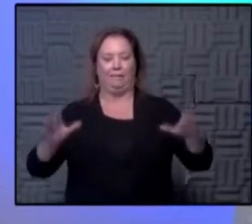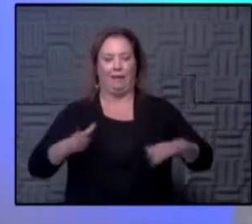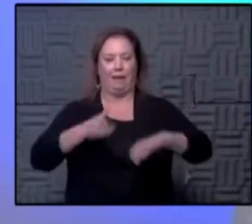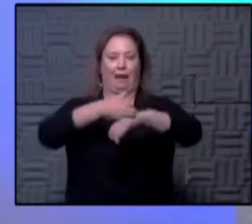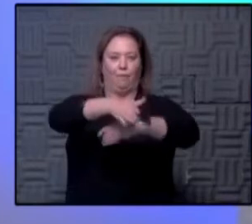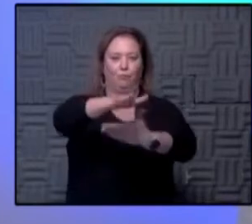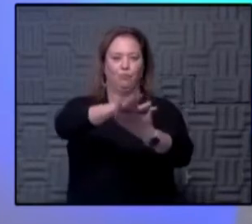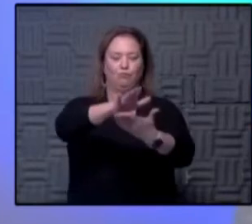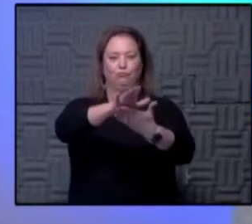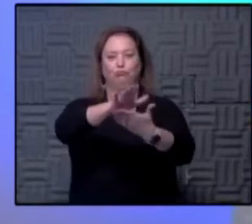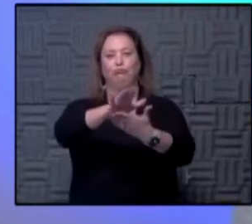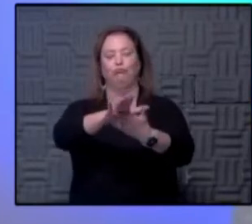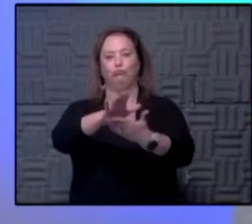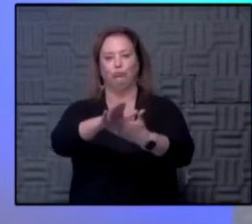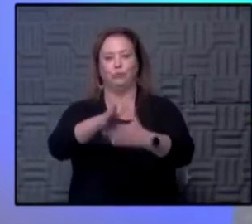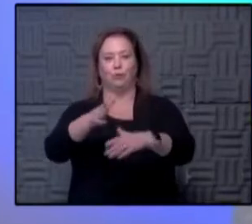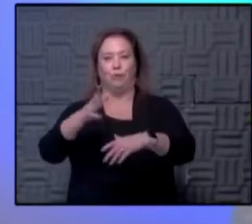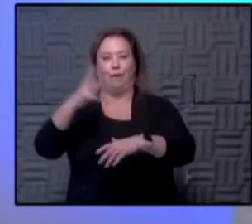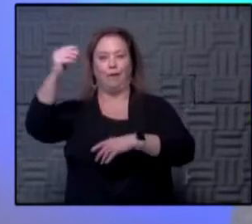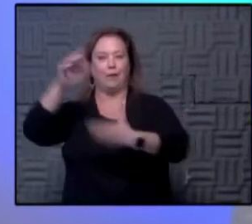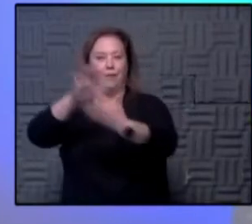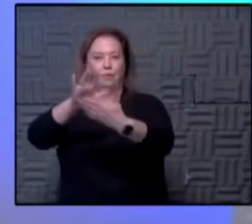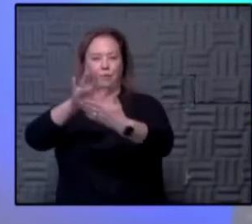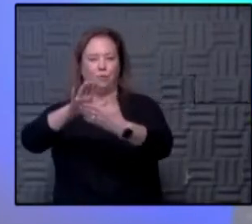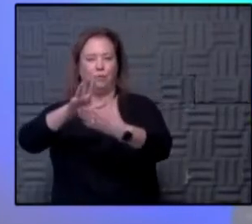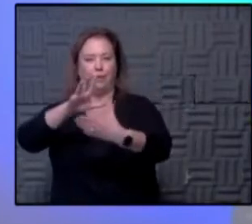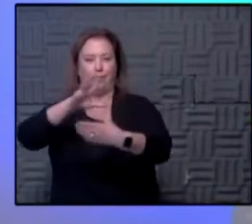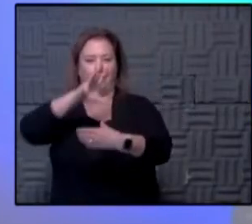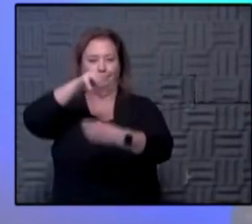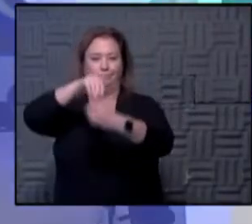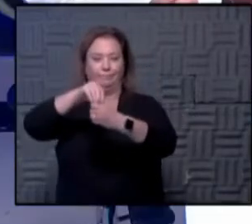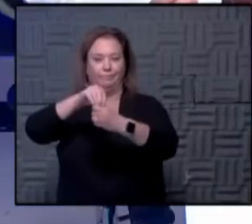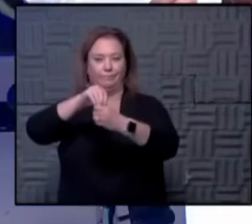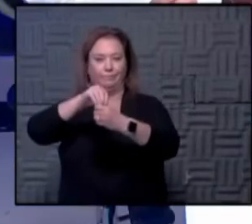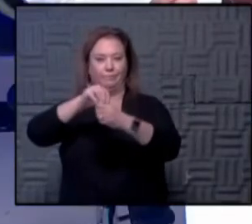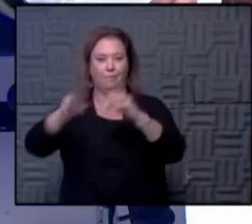afterwards that may be contributing to more spread.